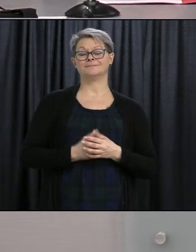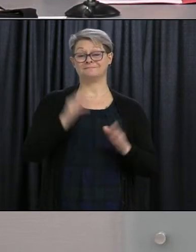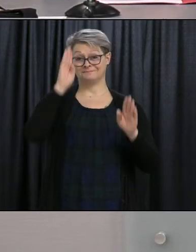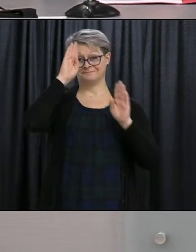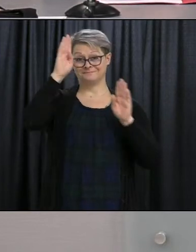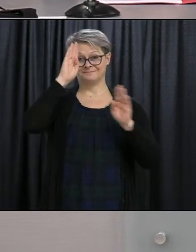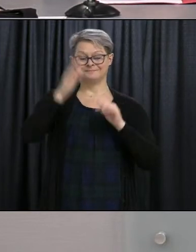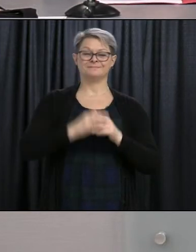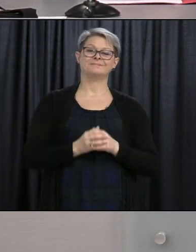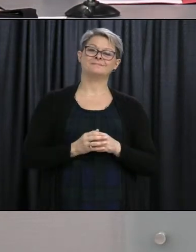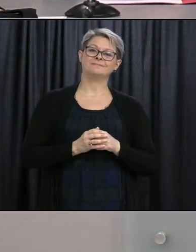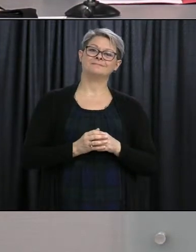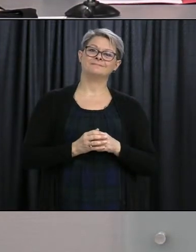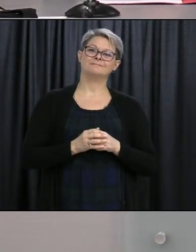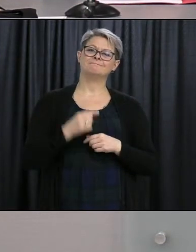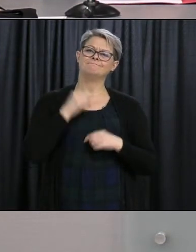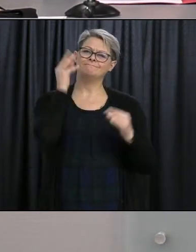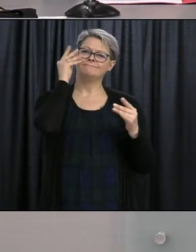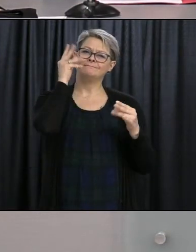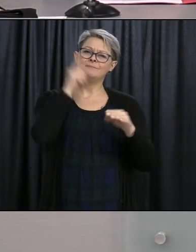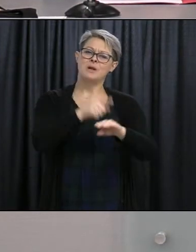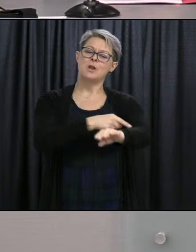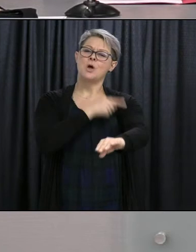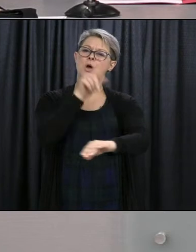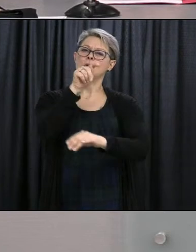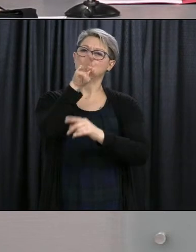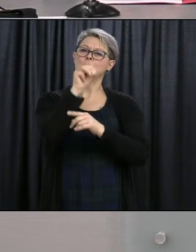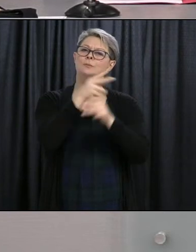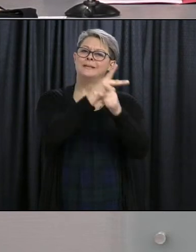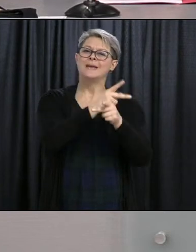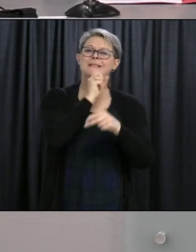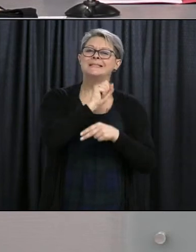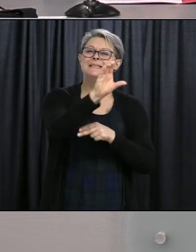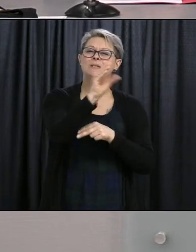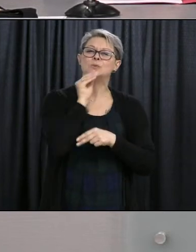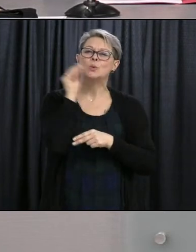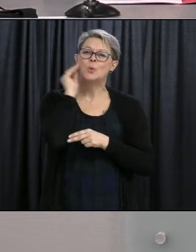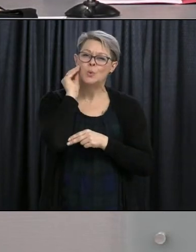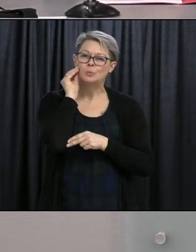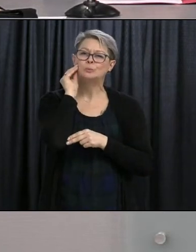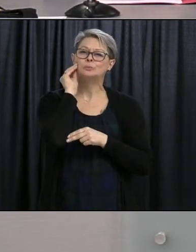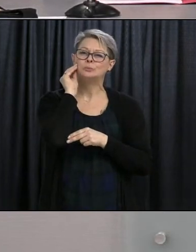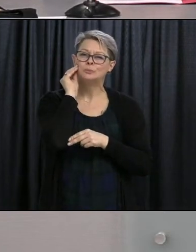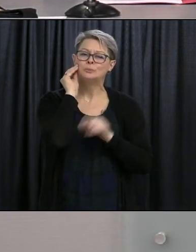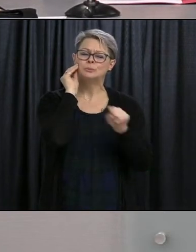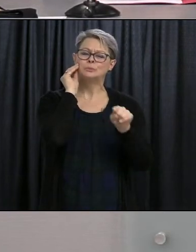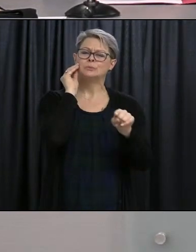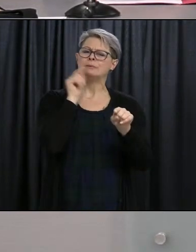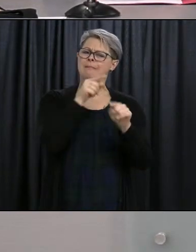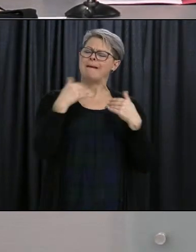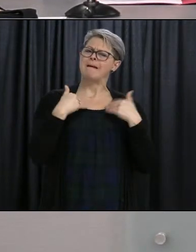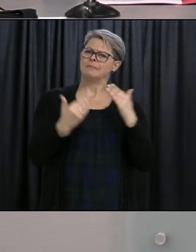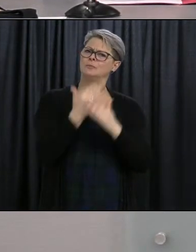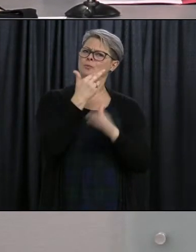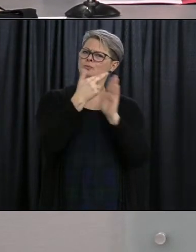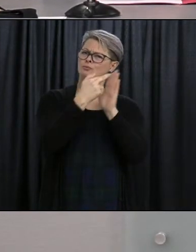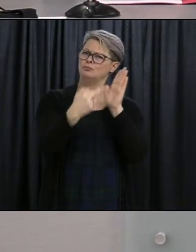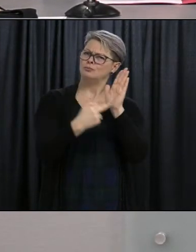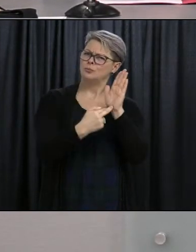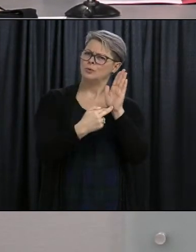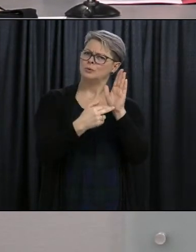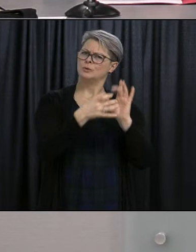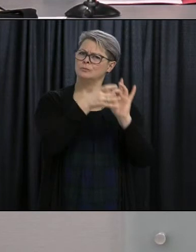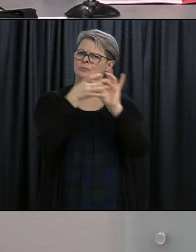Hello. I'm wondering about long-term care and senior homes. Are there new rules regarding